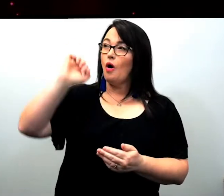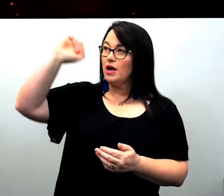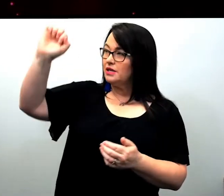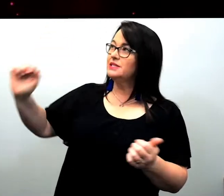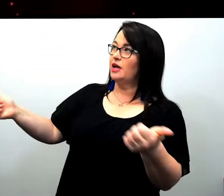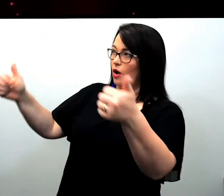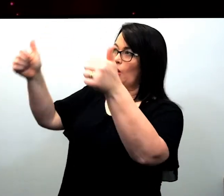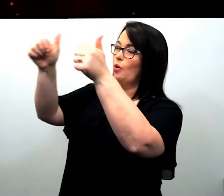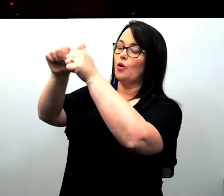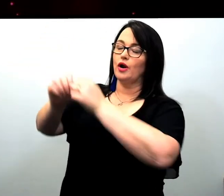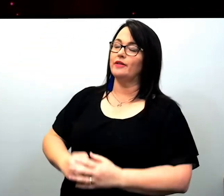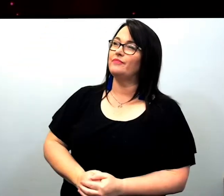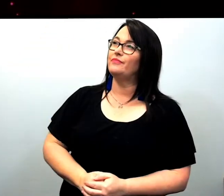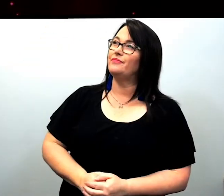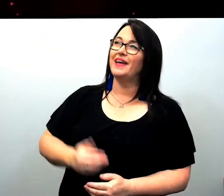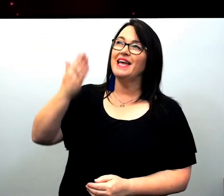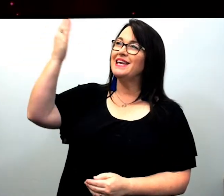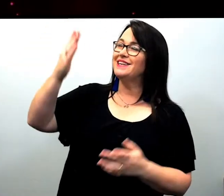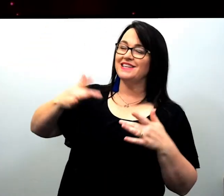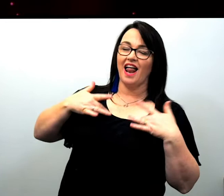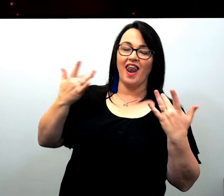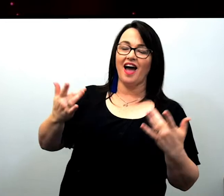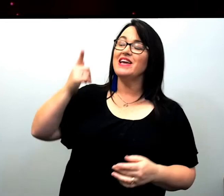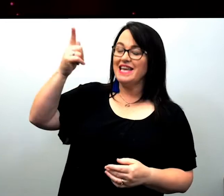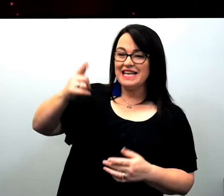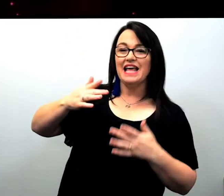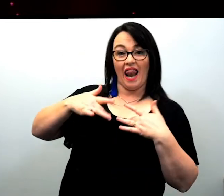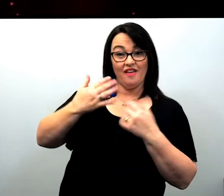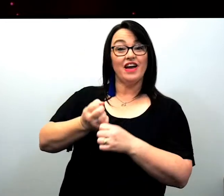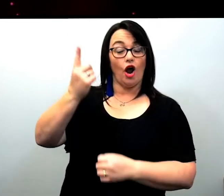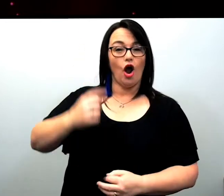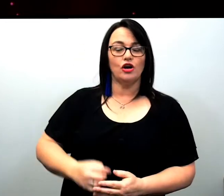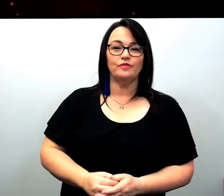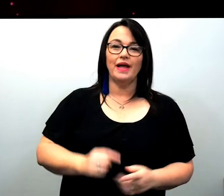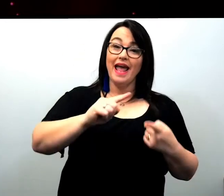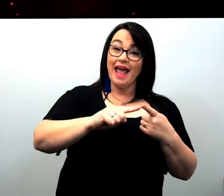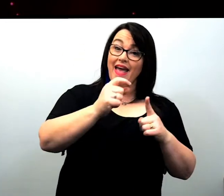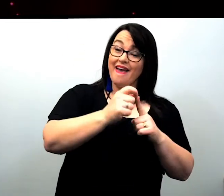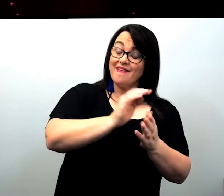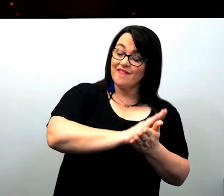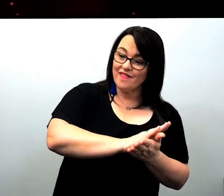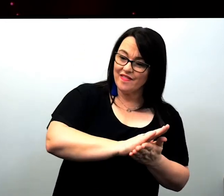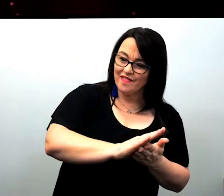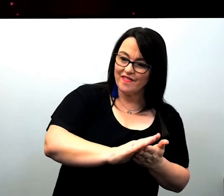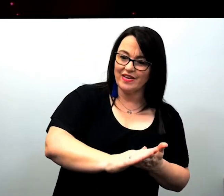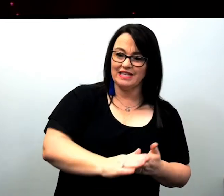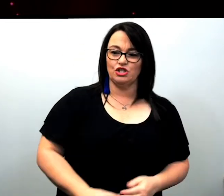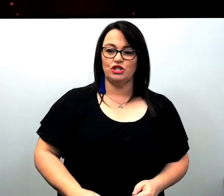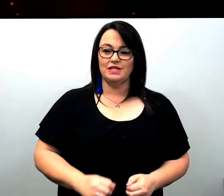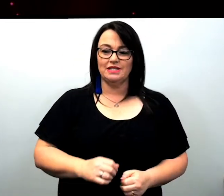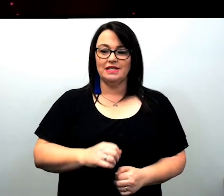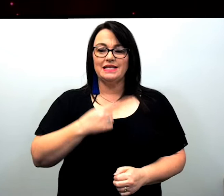He's a living God. He's alive. Ephesians 2, 1 to 10 says, and you he made